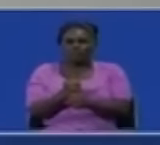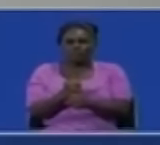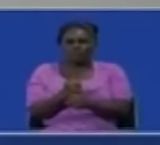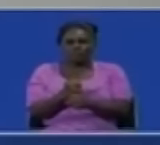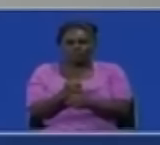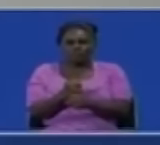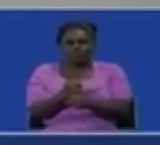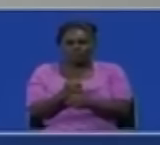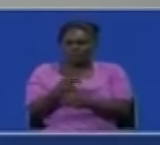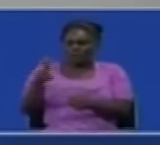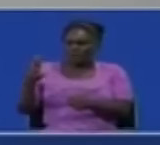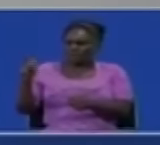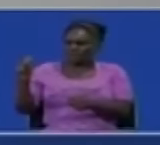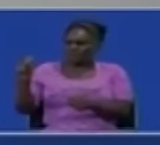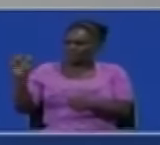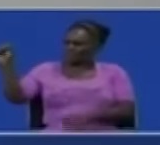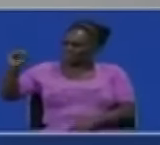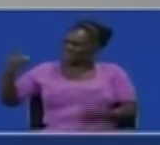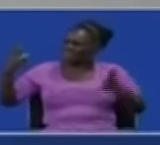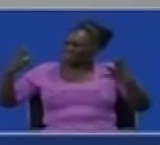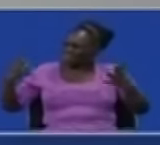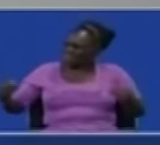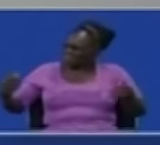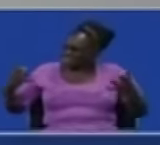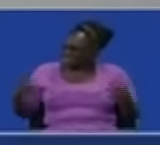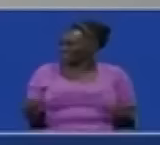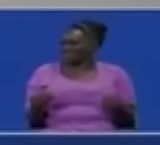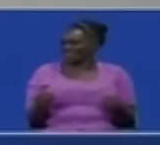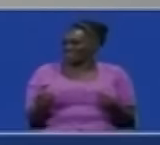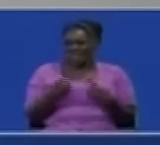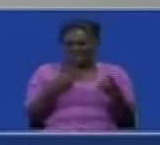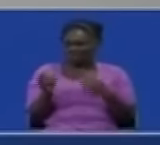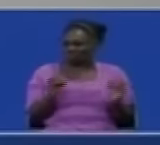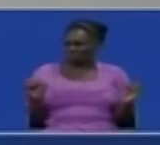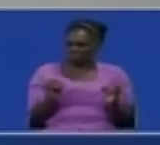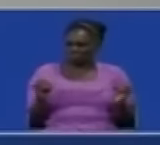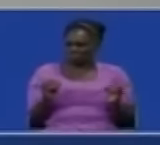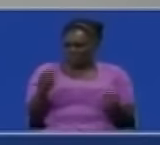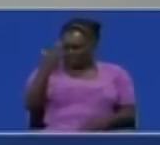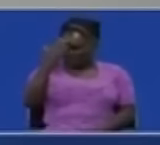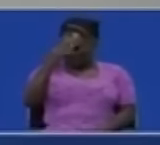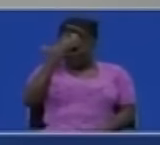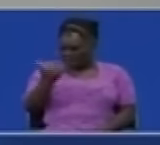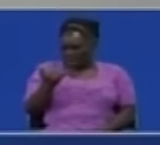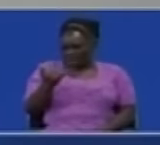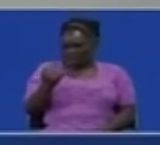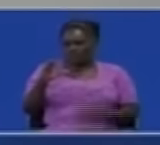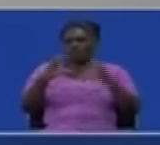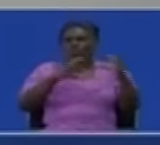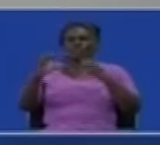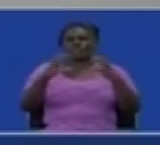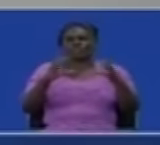And RTS is so simple, I don't think we should be arguing about it, particularly because there's satellite